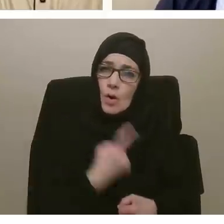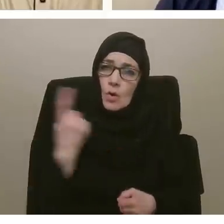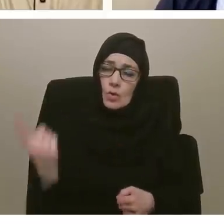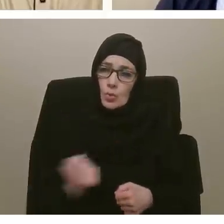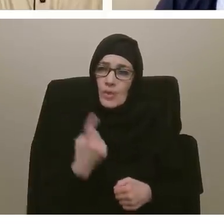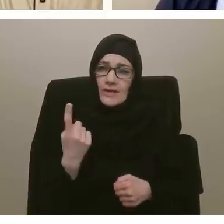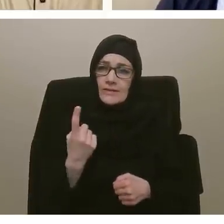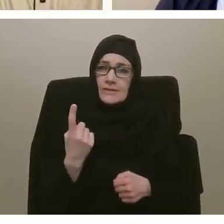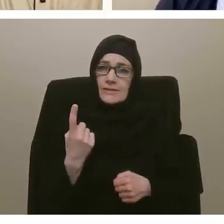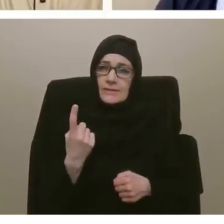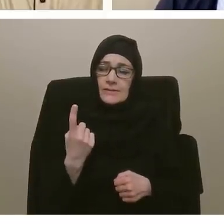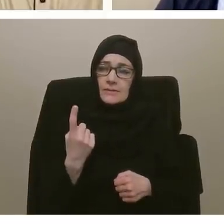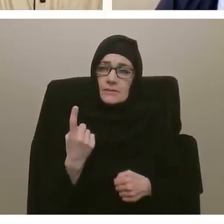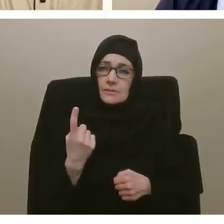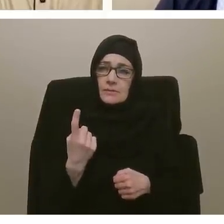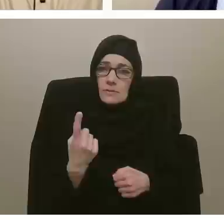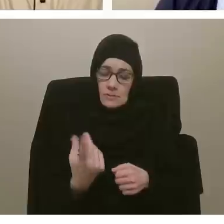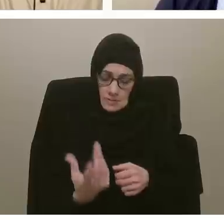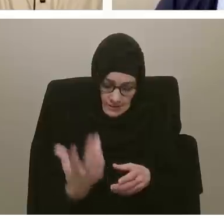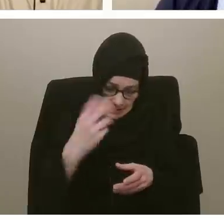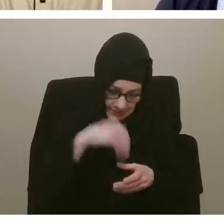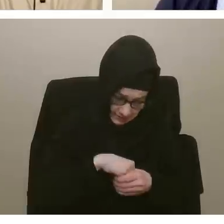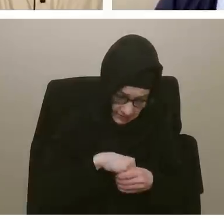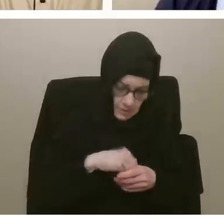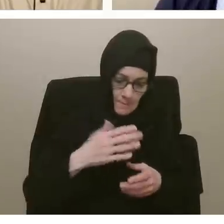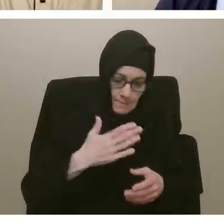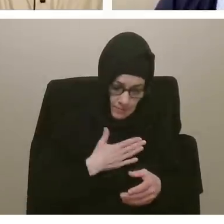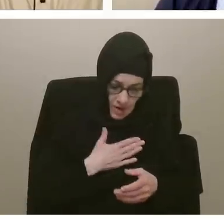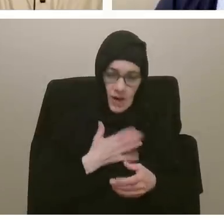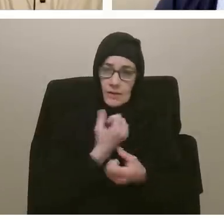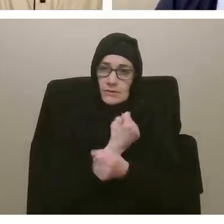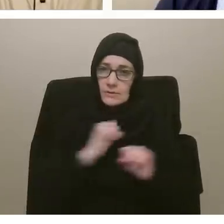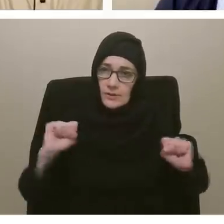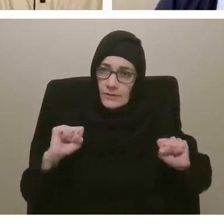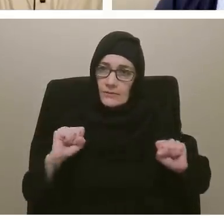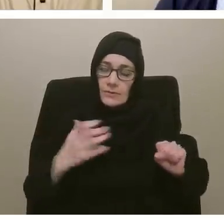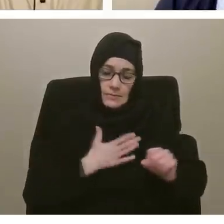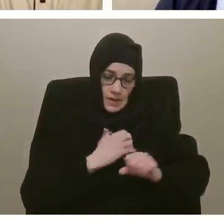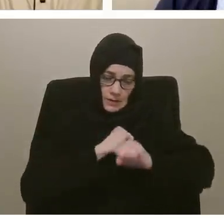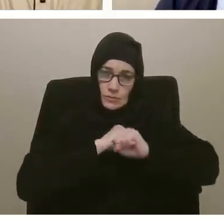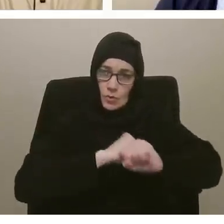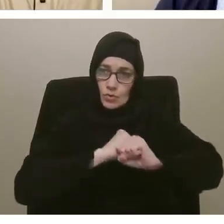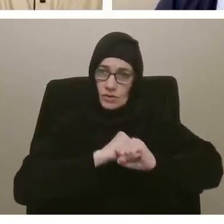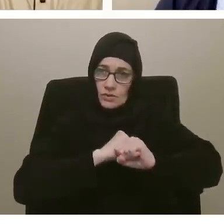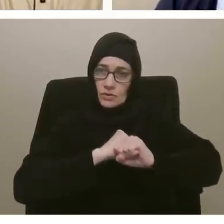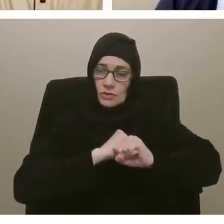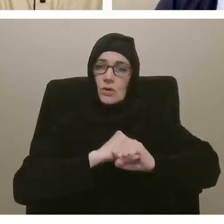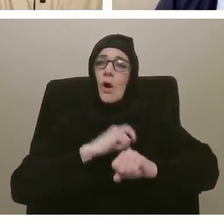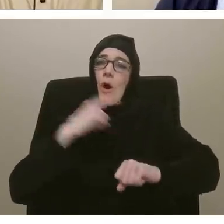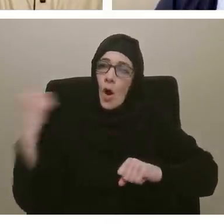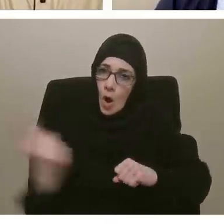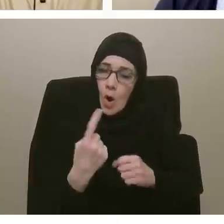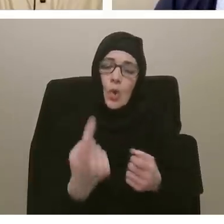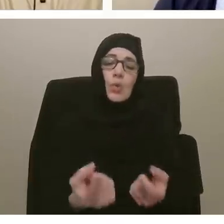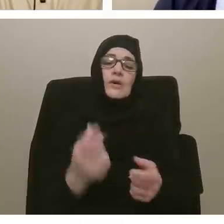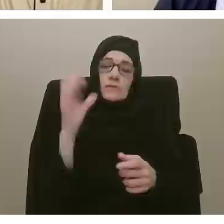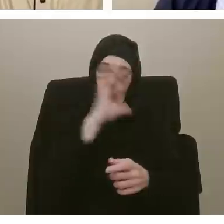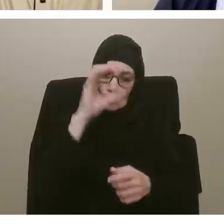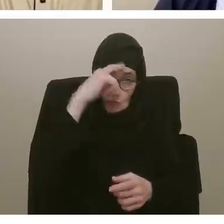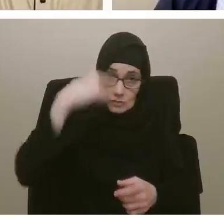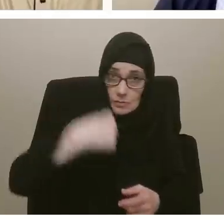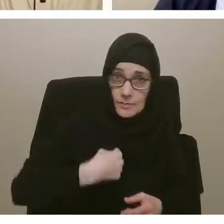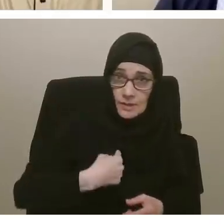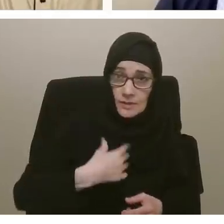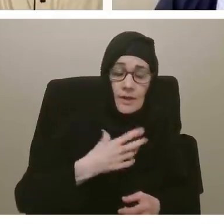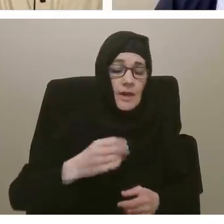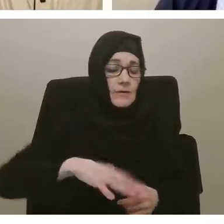be in my awth, always be in my refuge. Always come and seek me and find your comfort with me.